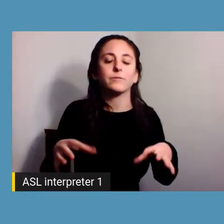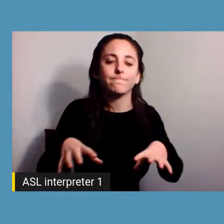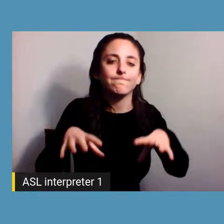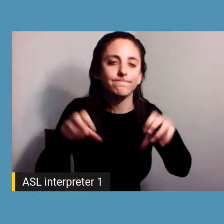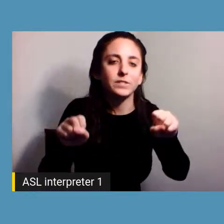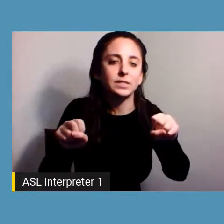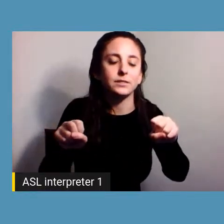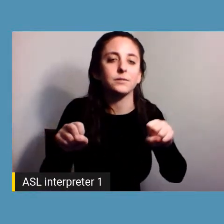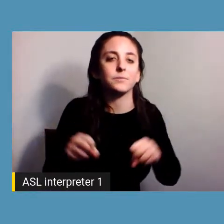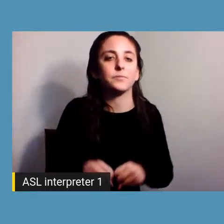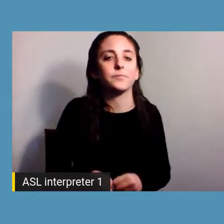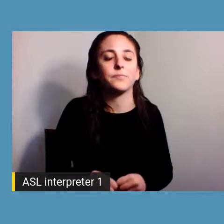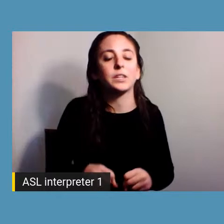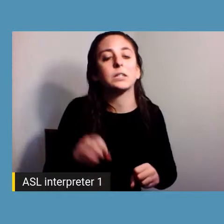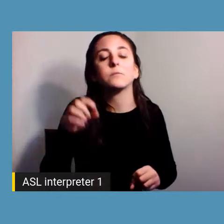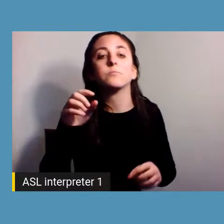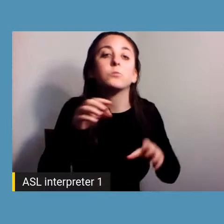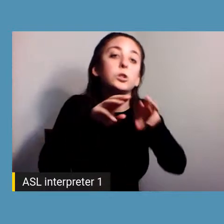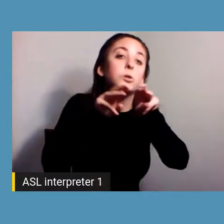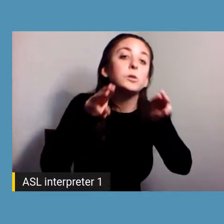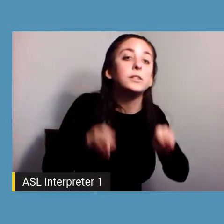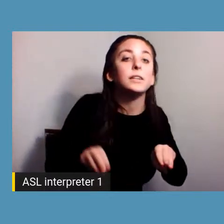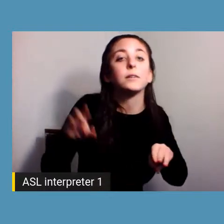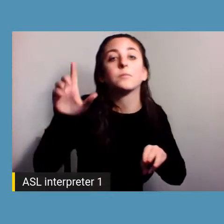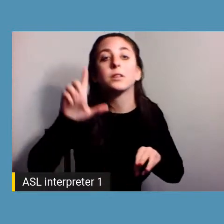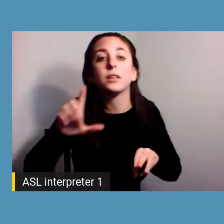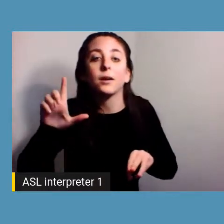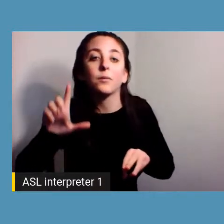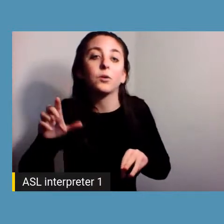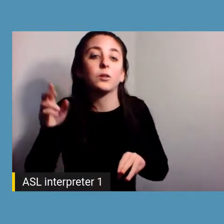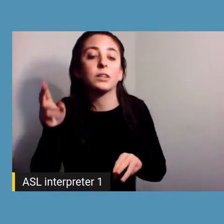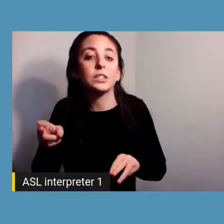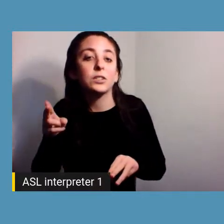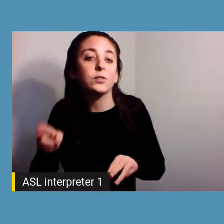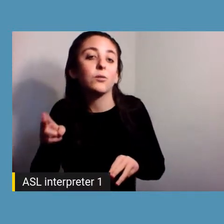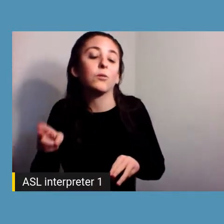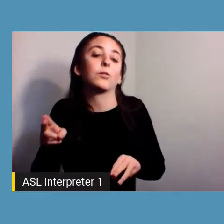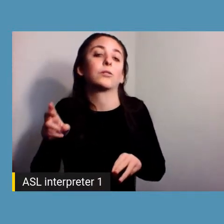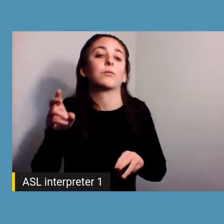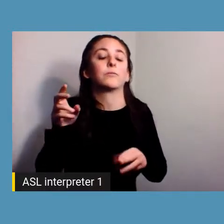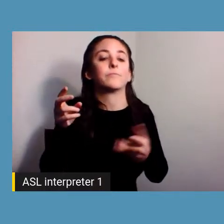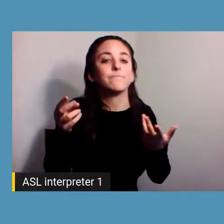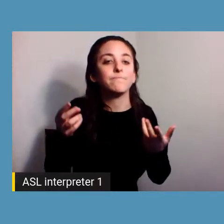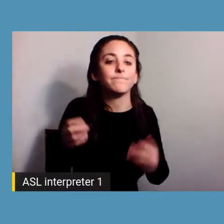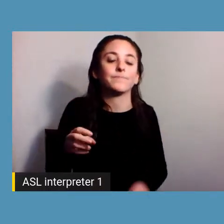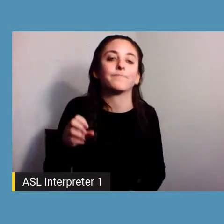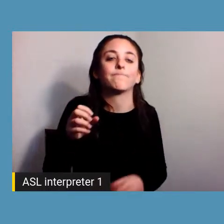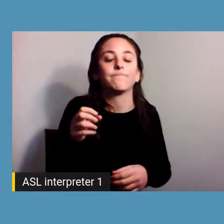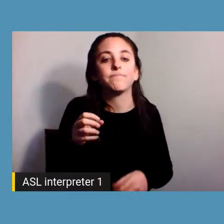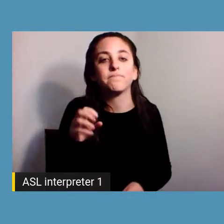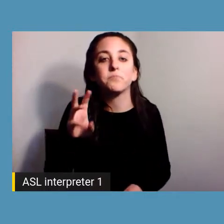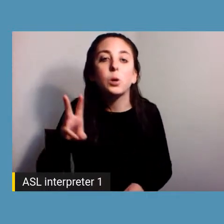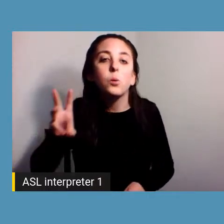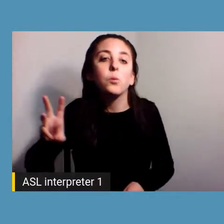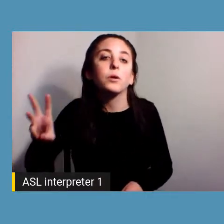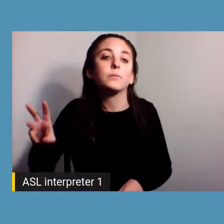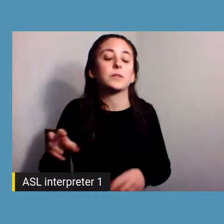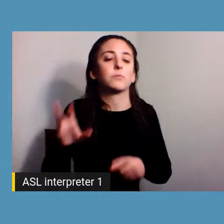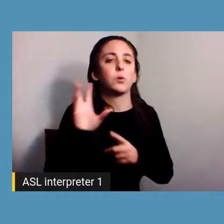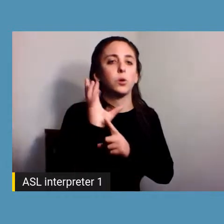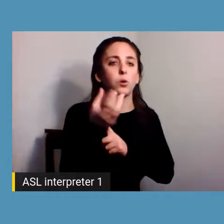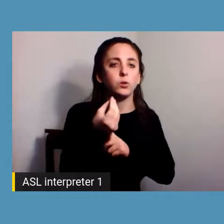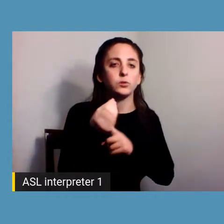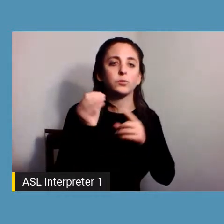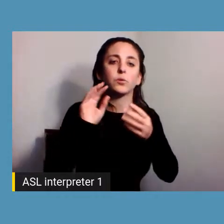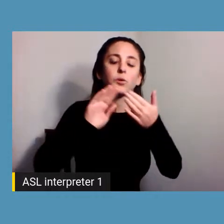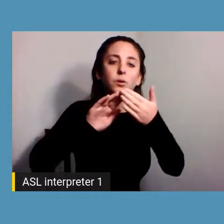practitioners, museums, libraries, historic sites, archaeologists, and so forth, but also by cultural communities directly and by